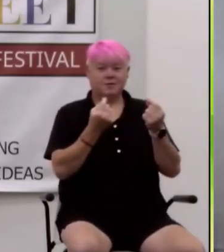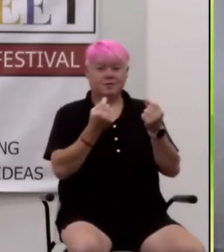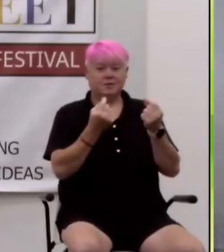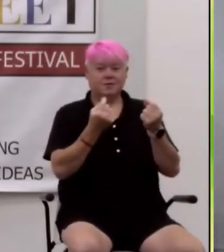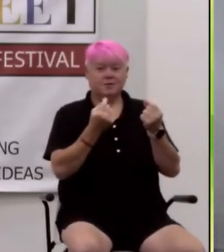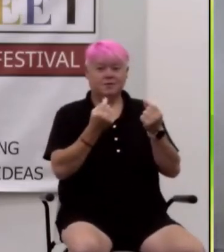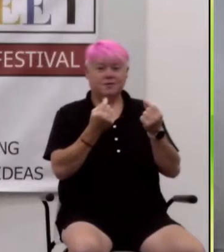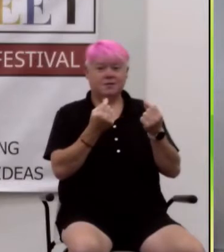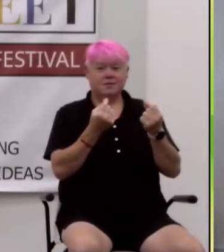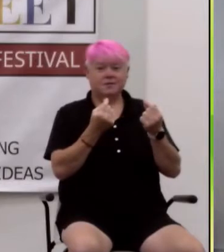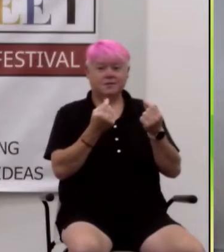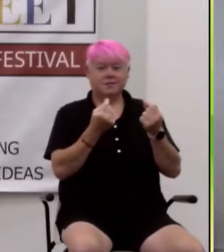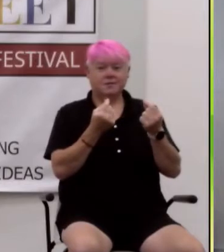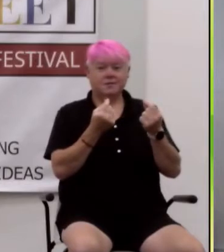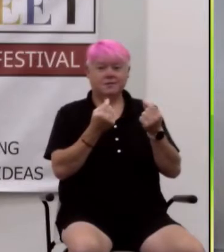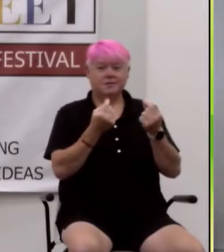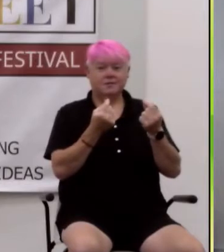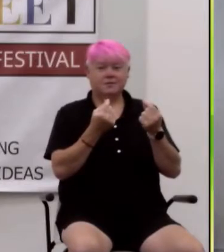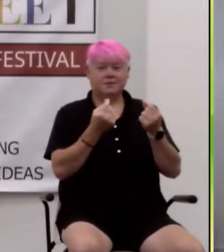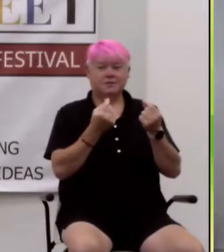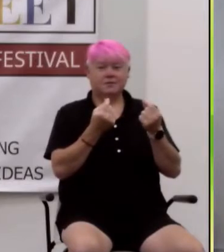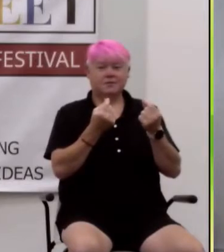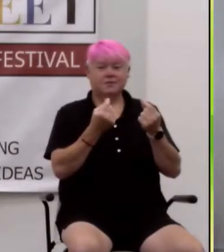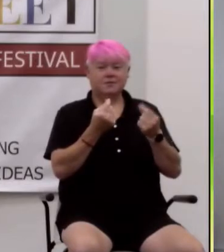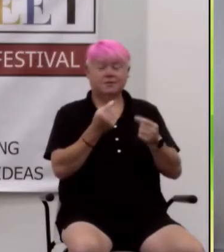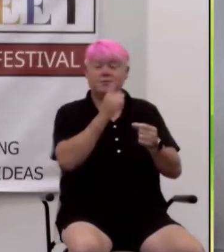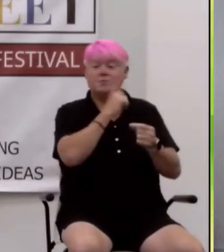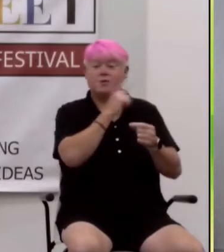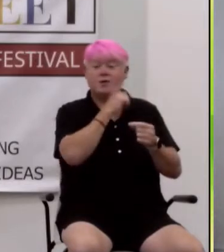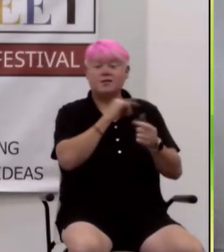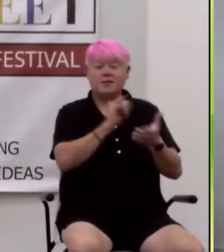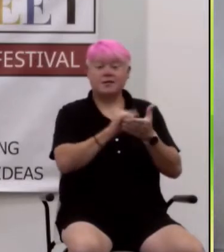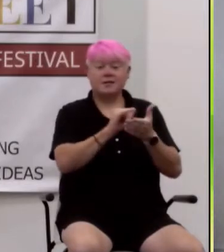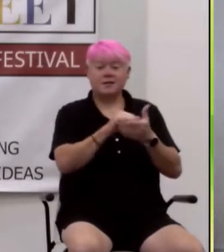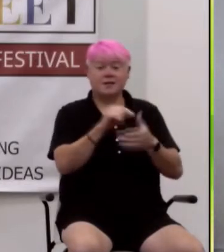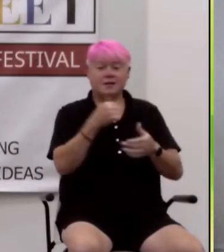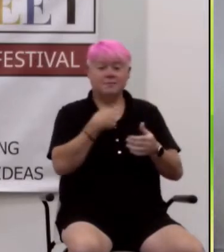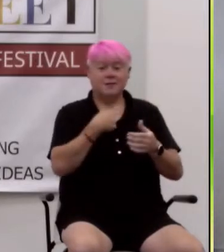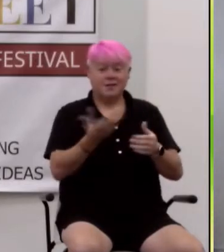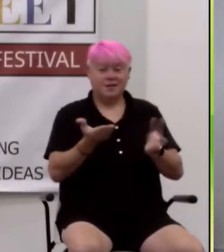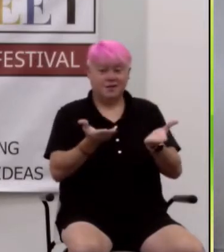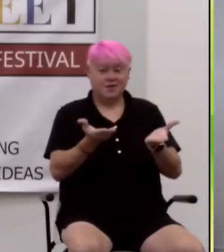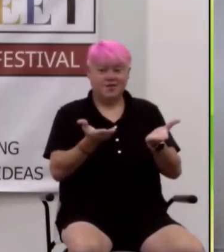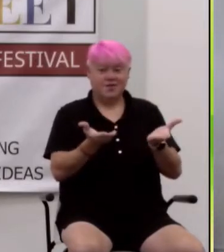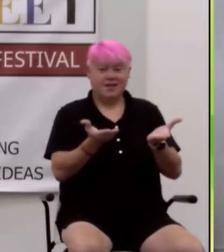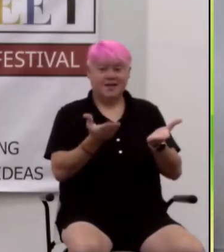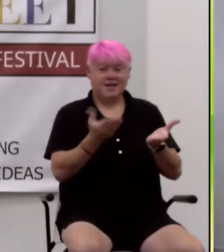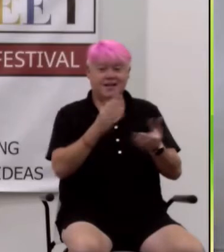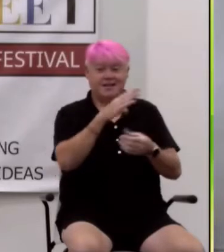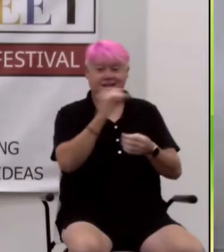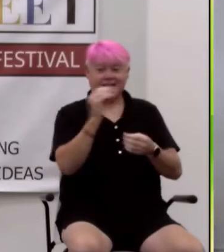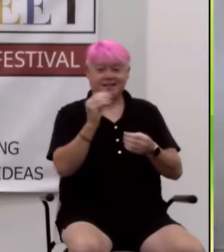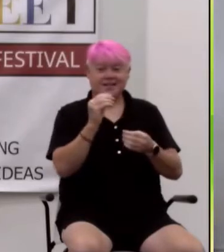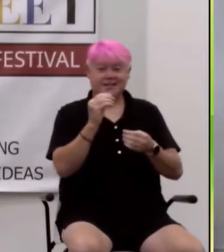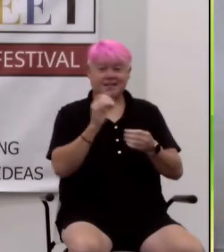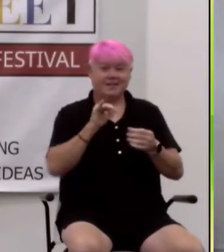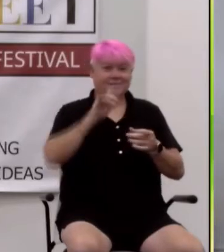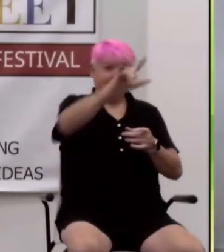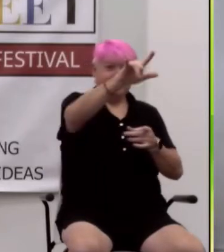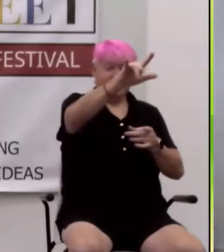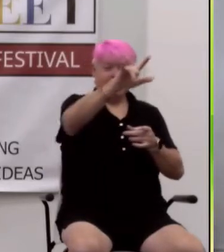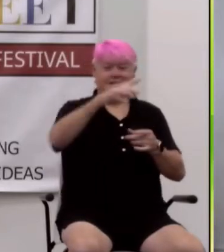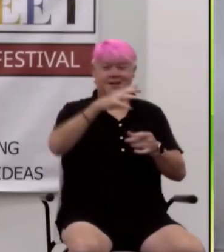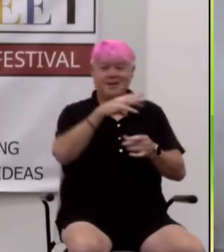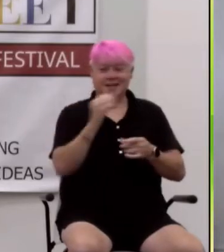basically really pretend that I'm there and that I flew there and I'm